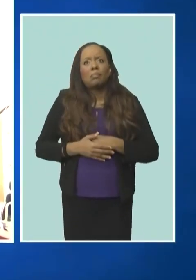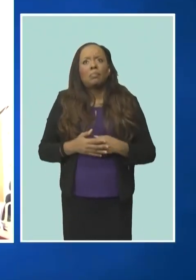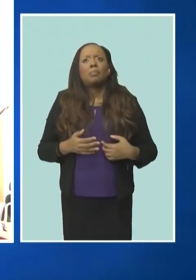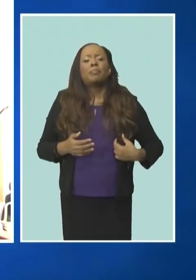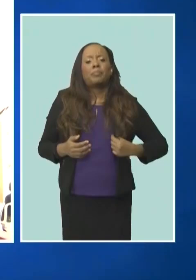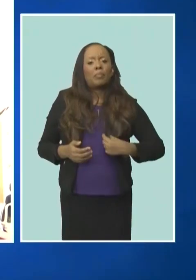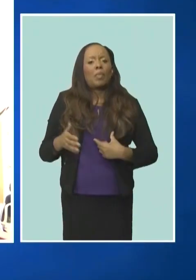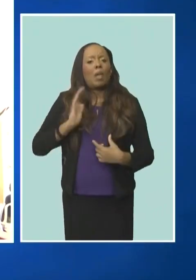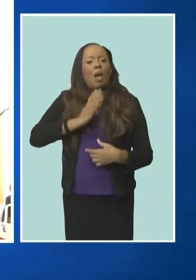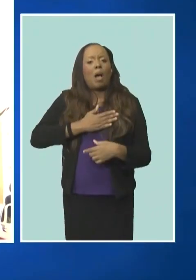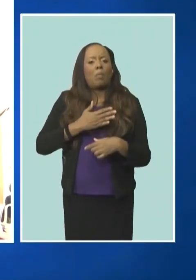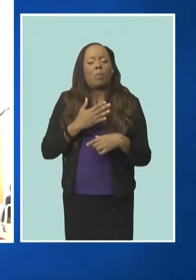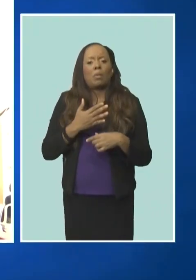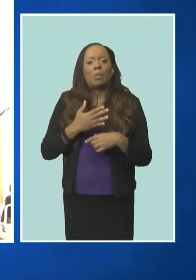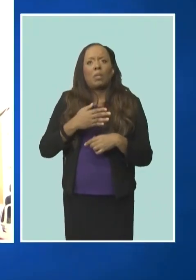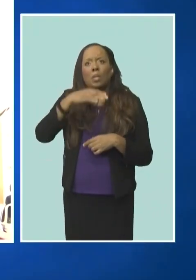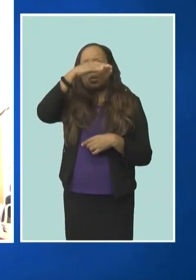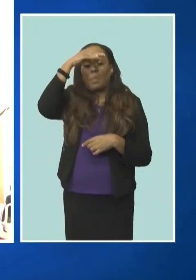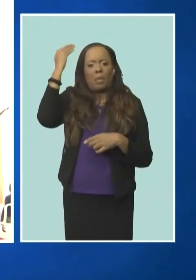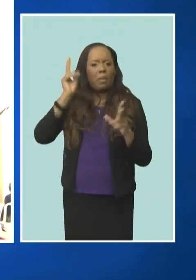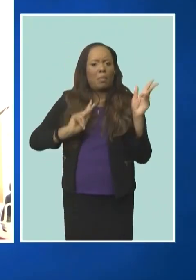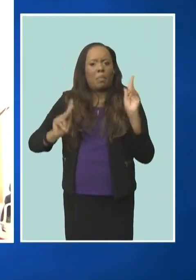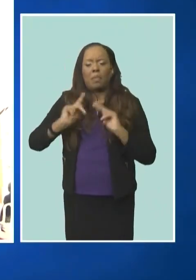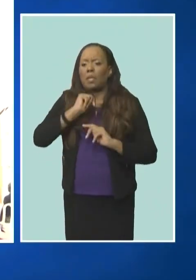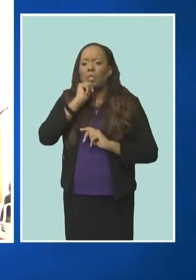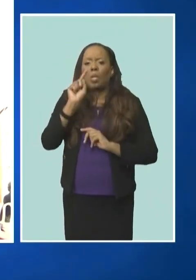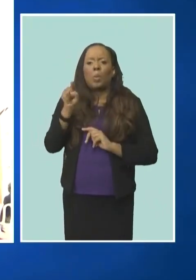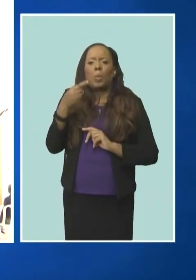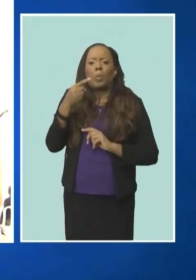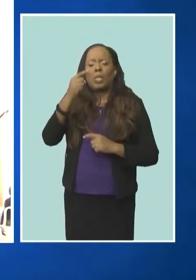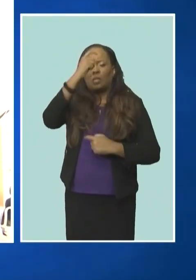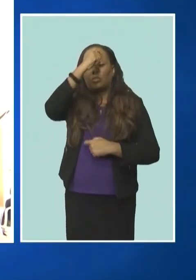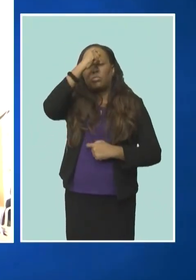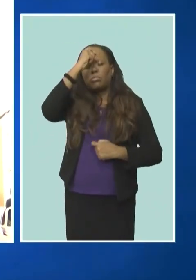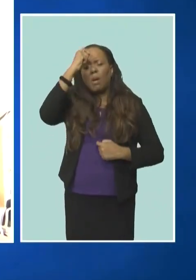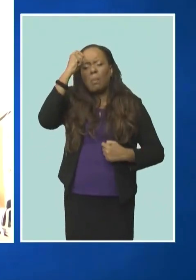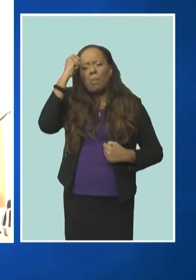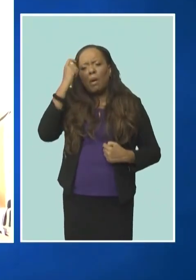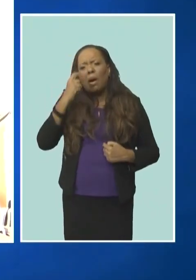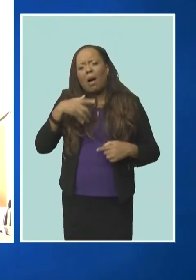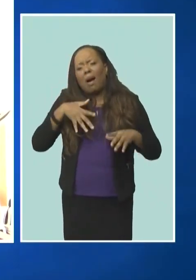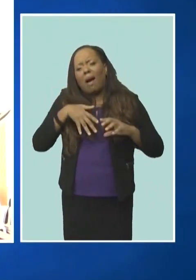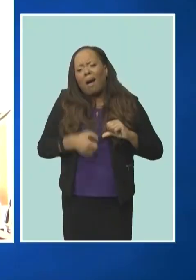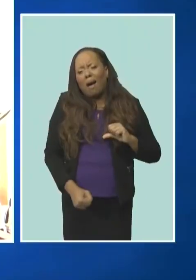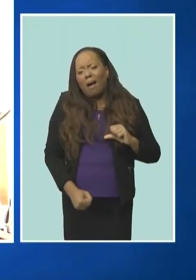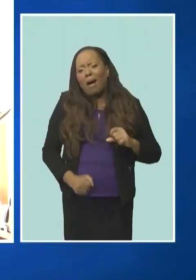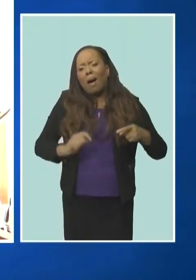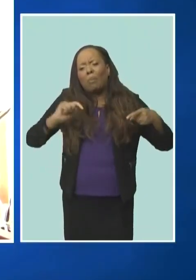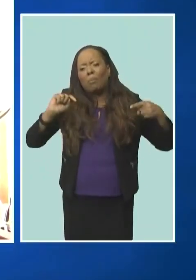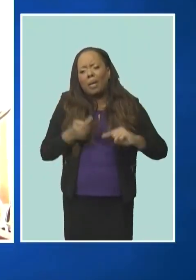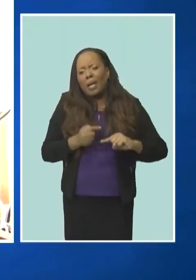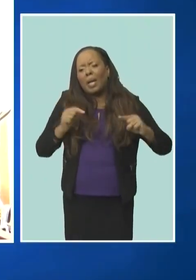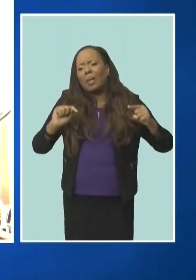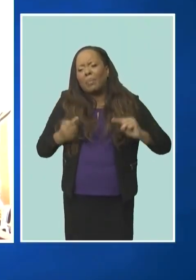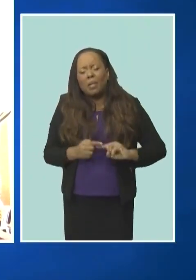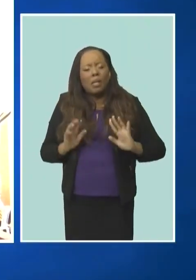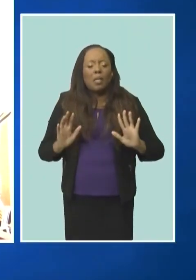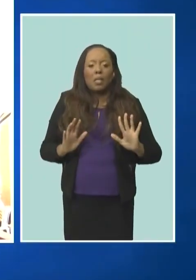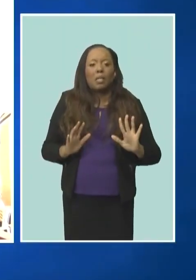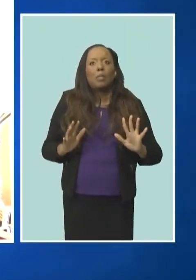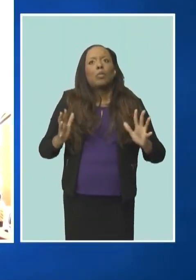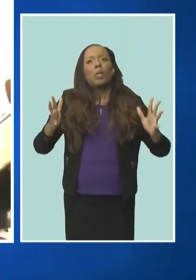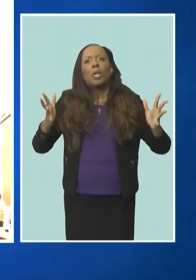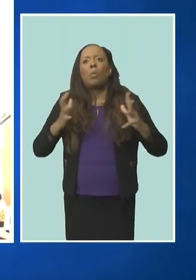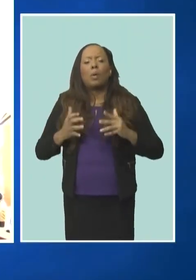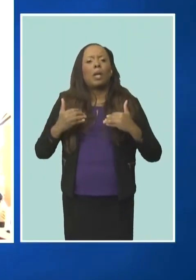trauma. Our people have come from a long and complex and diverse history, and so what we seek to do with the Mansa world